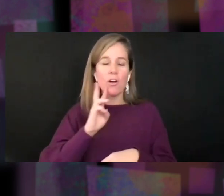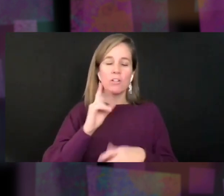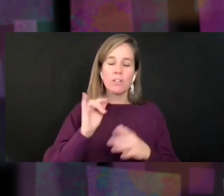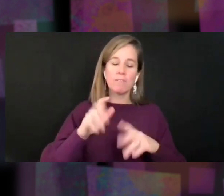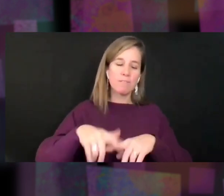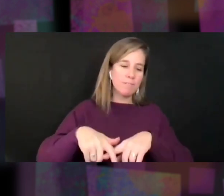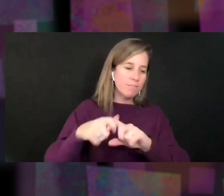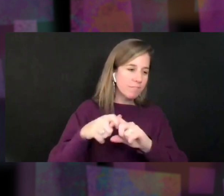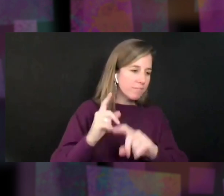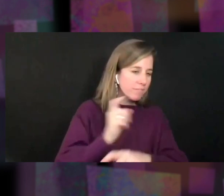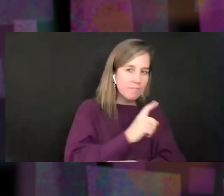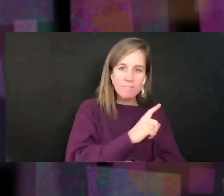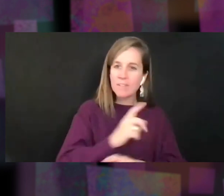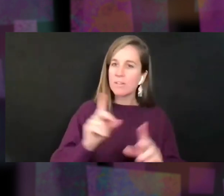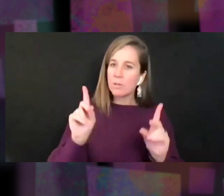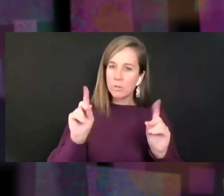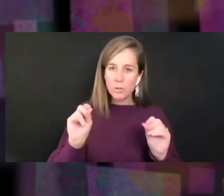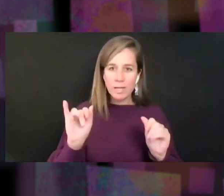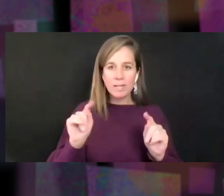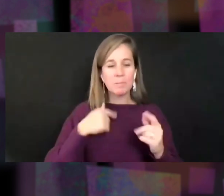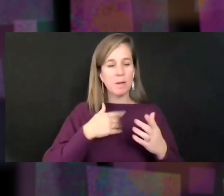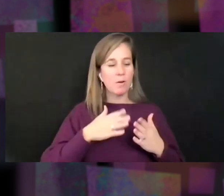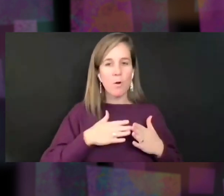I know you're all coming with an open heart.